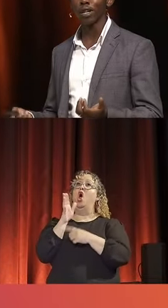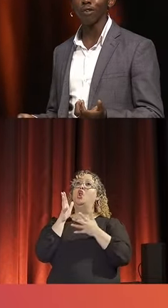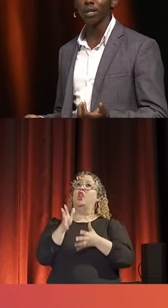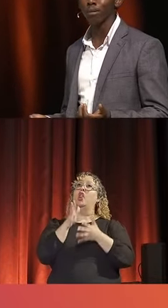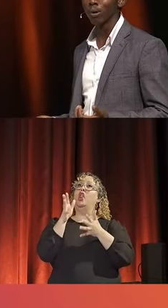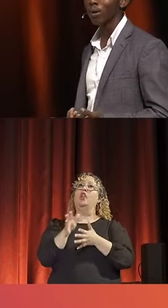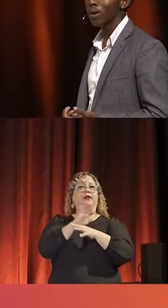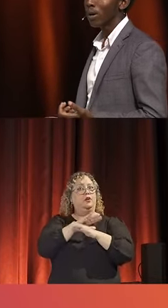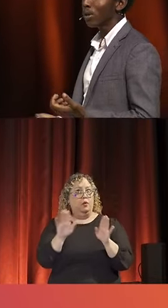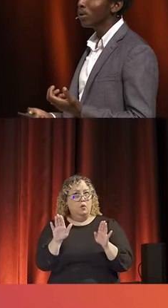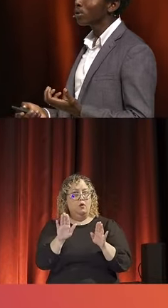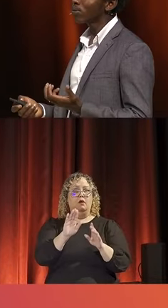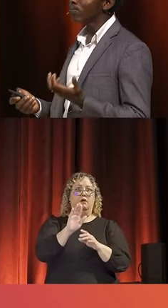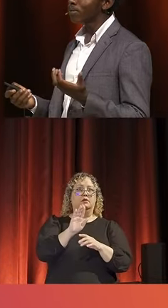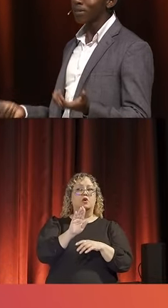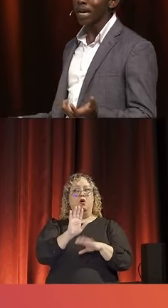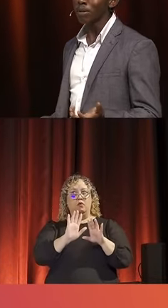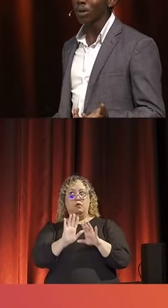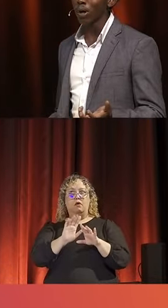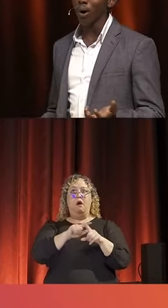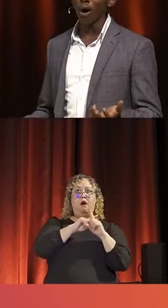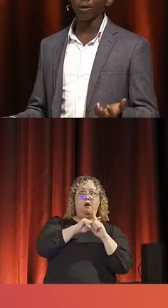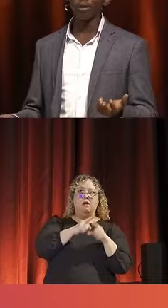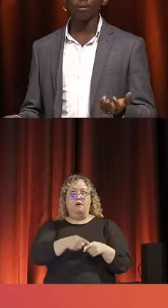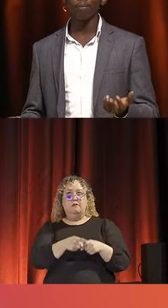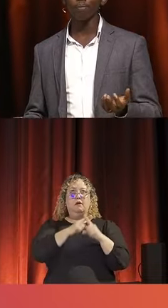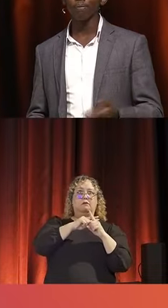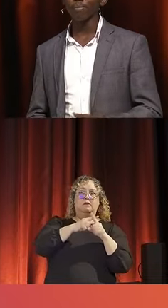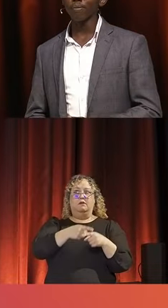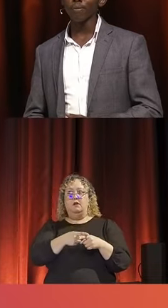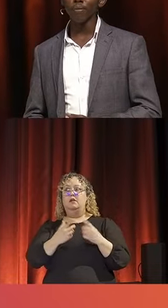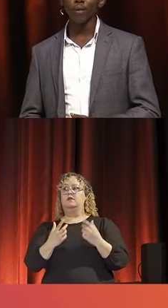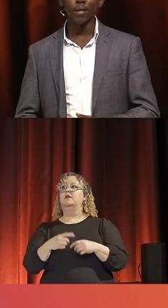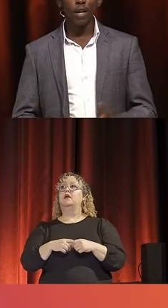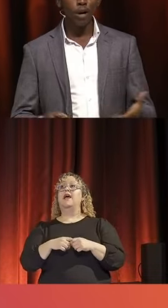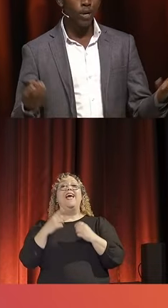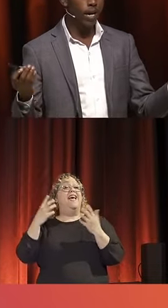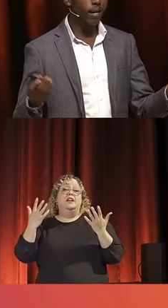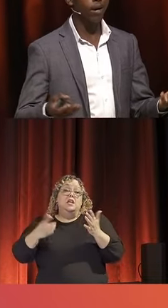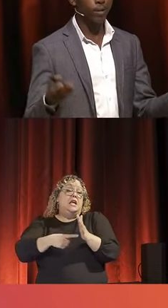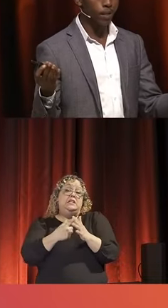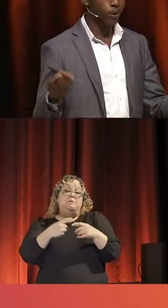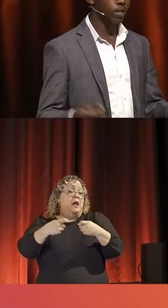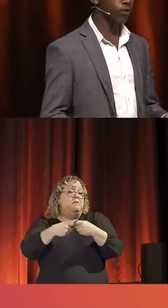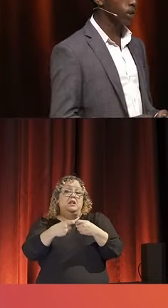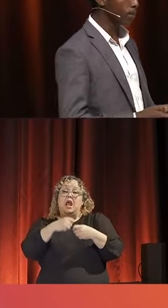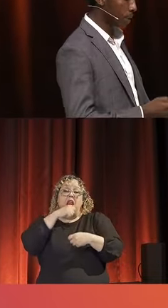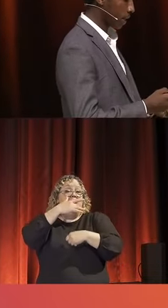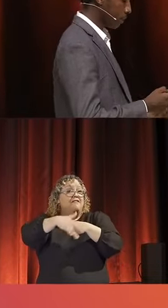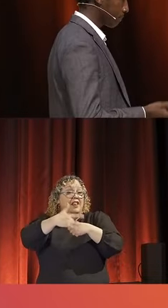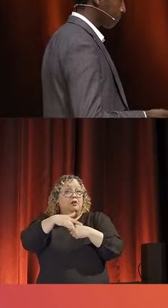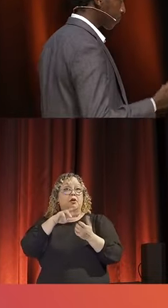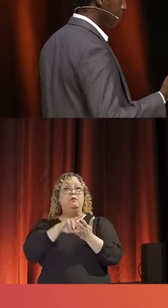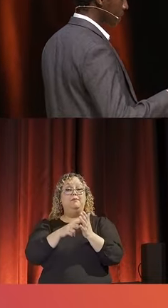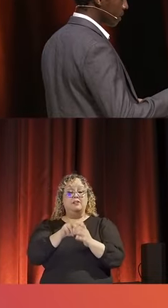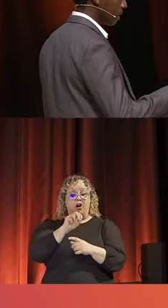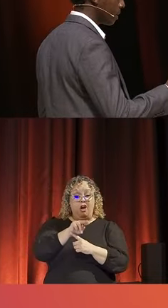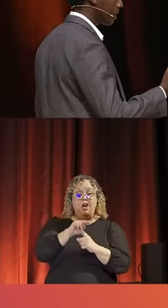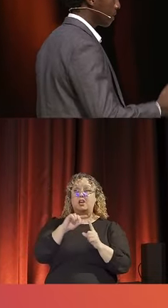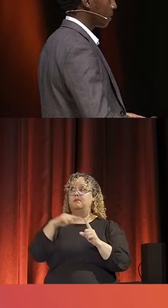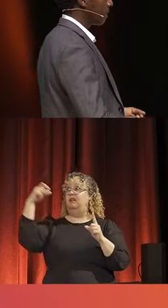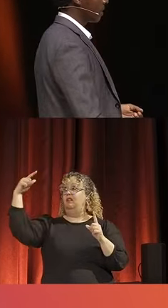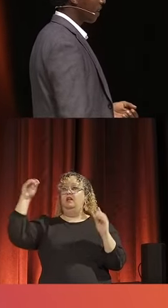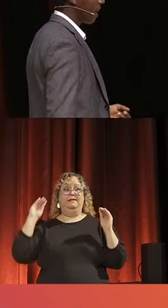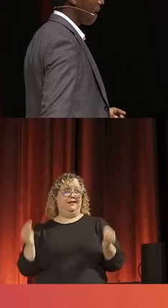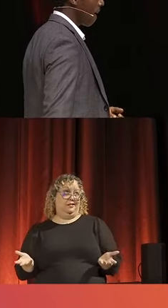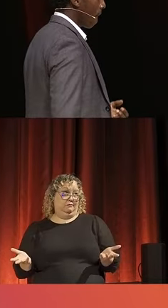often unavailable, those sometimes don't go on. We had how that could save your company.